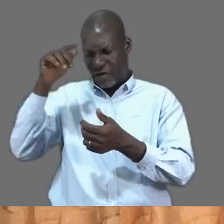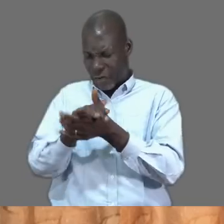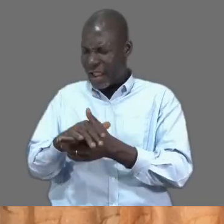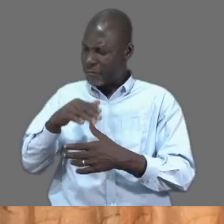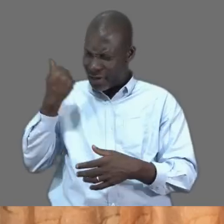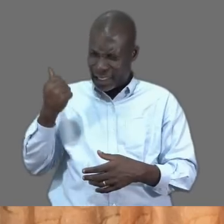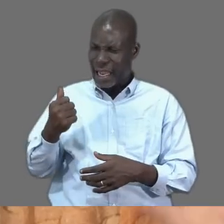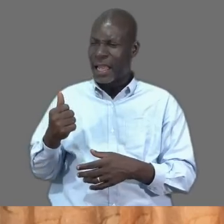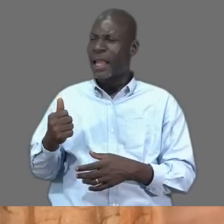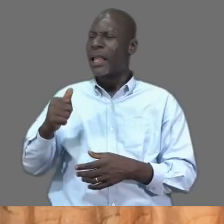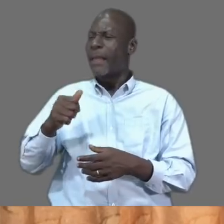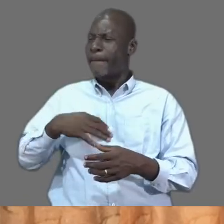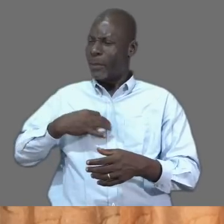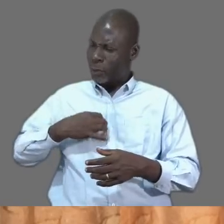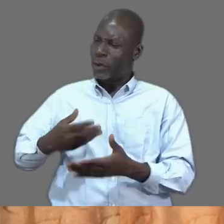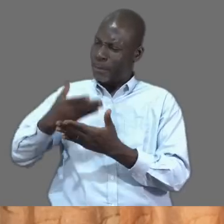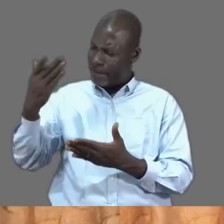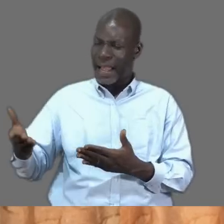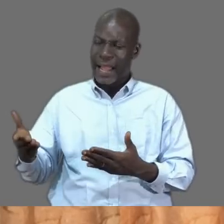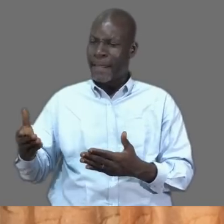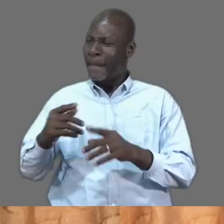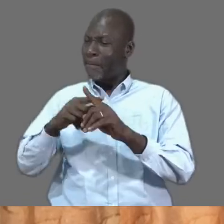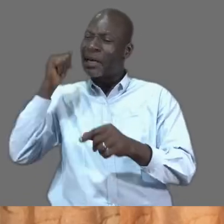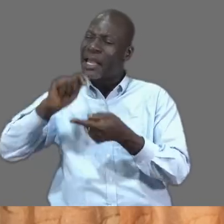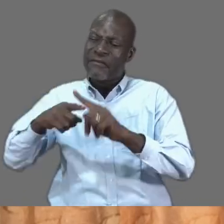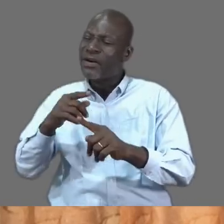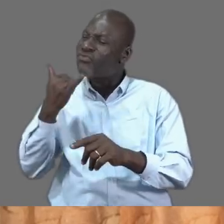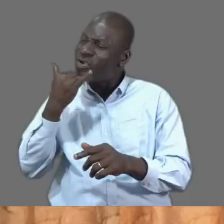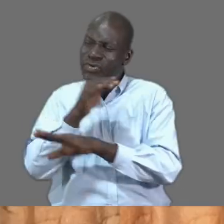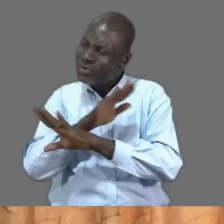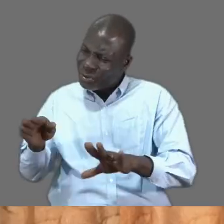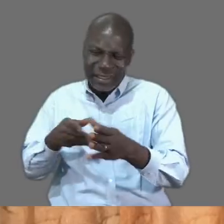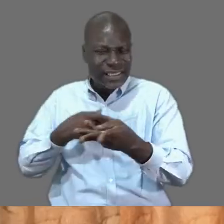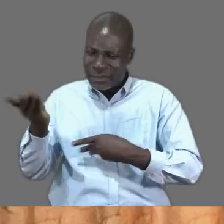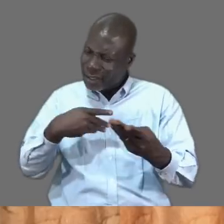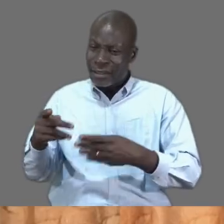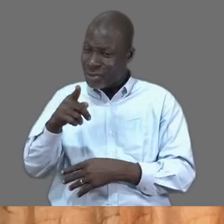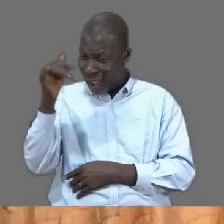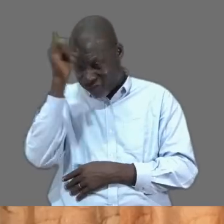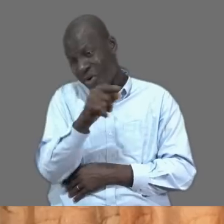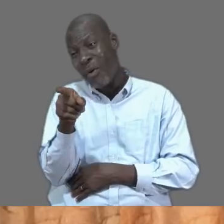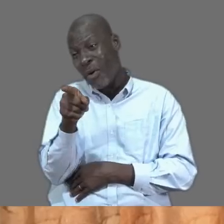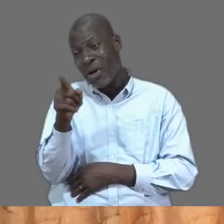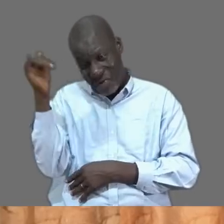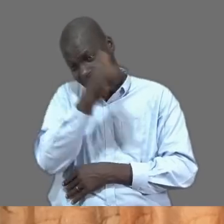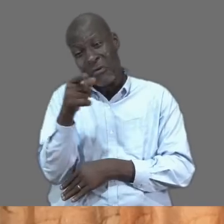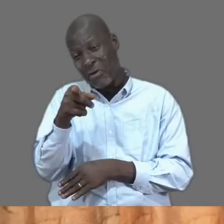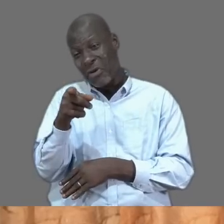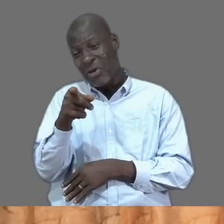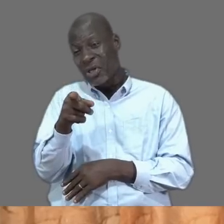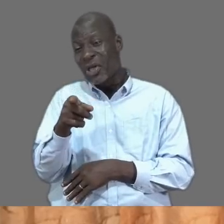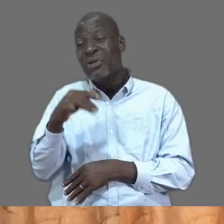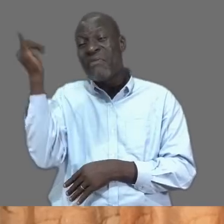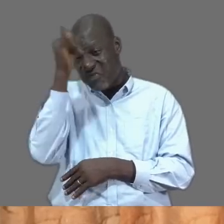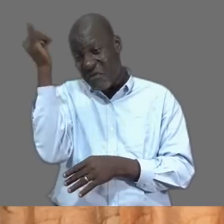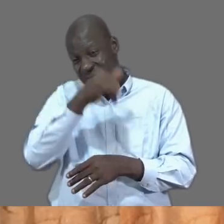no tontuma a ne bo ode ma no enti be ma abrante e sabe sabe enkwasi asam na wudie no o sabe